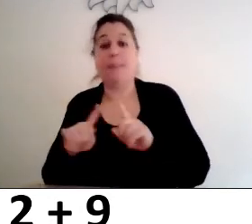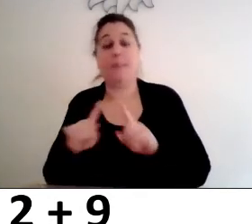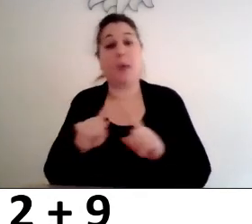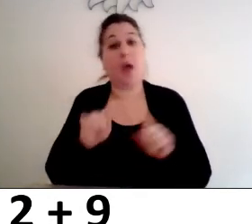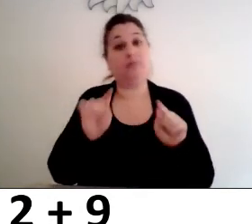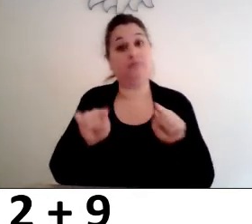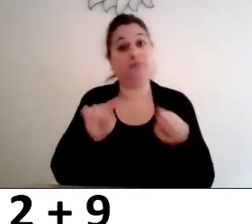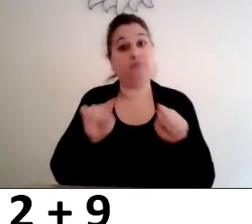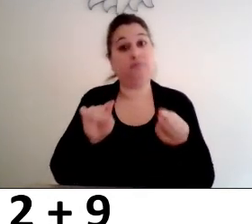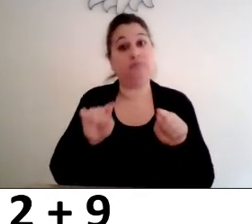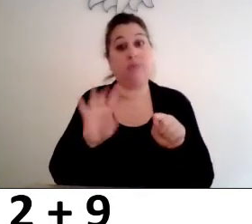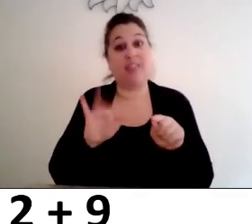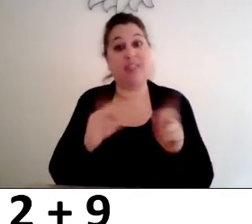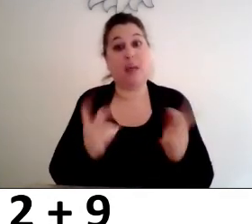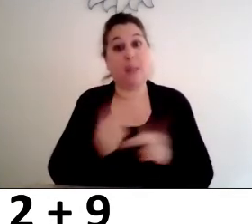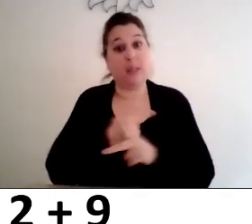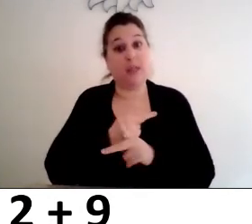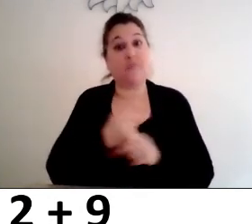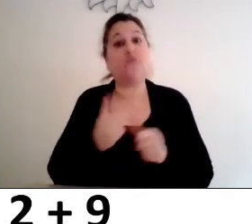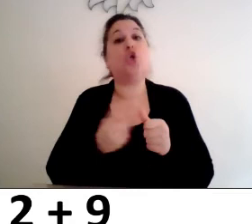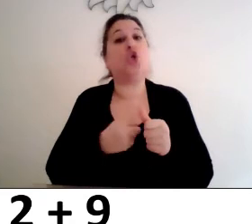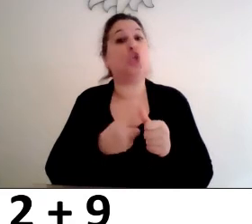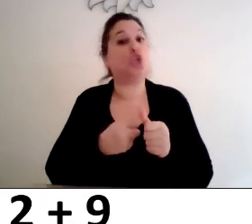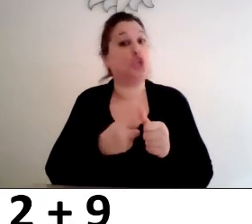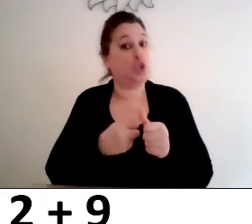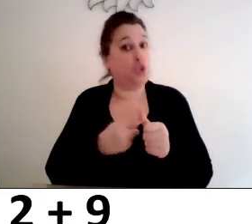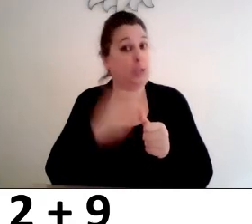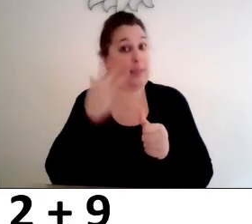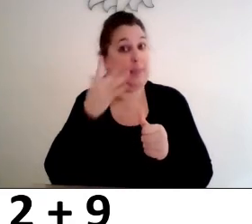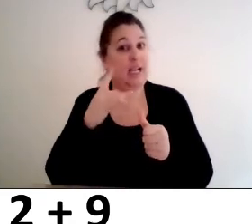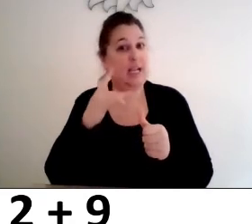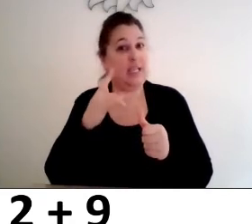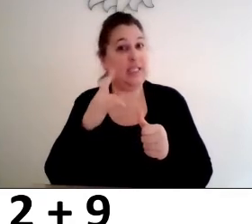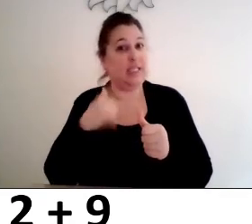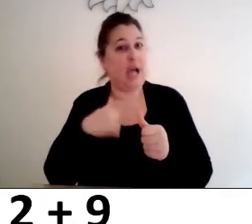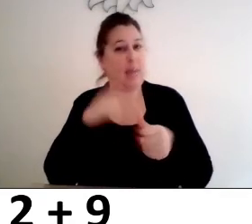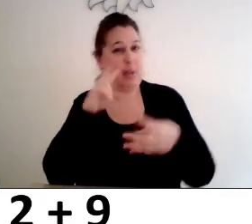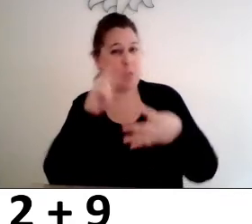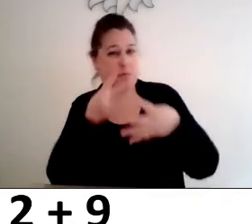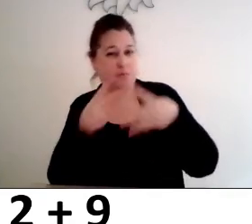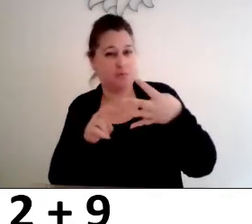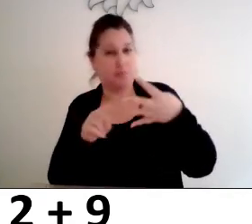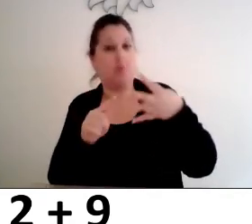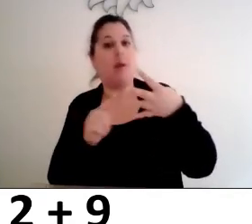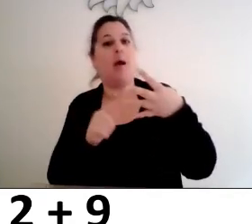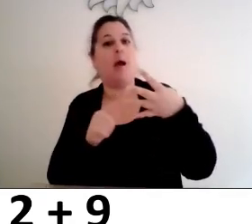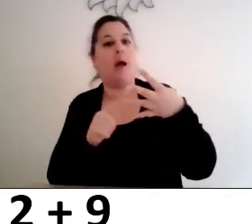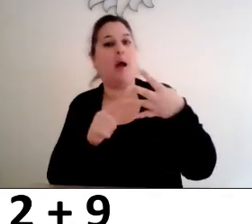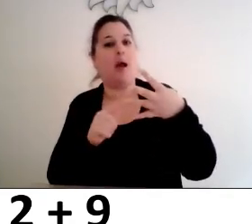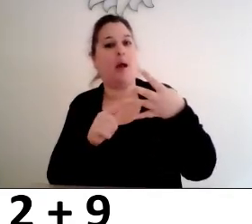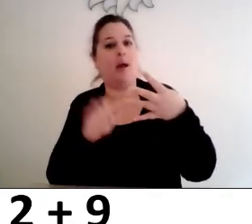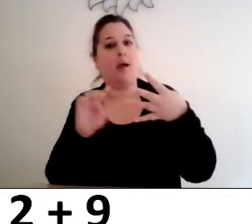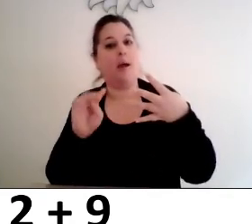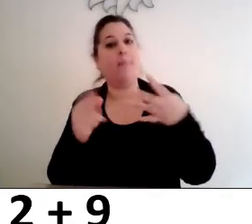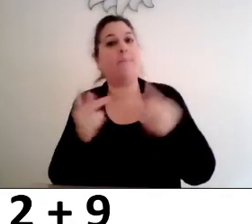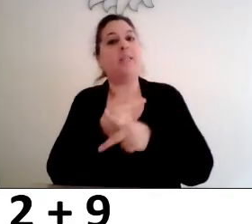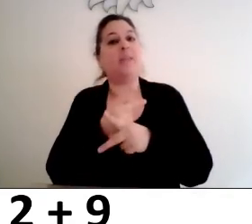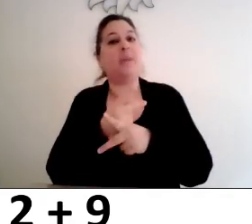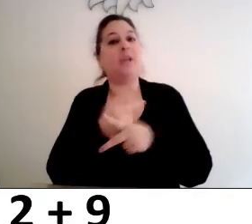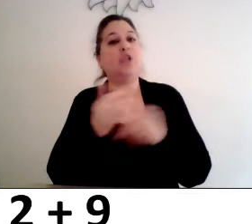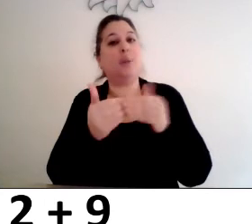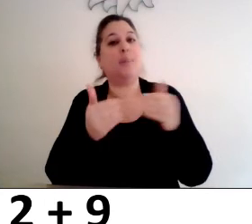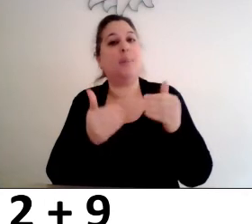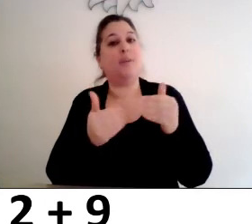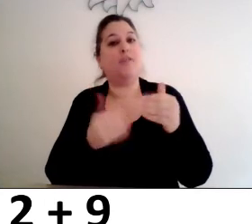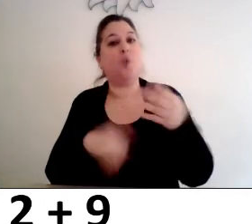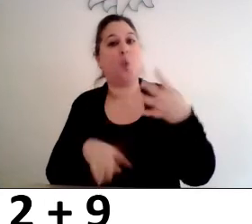because multiplication comes before addition or subtraction. Okay. So 12 times 2 is 24.